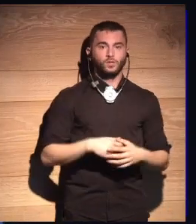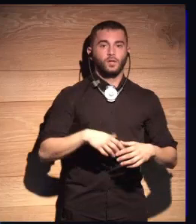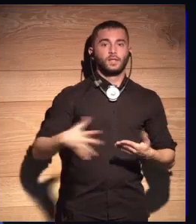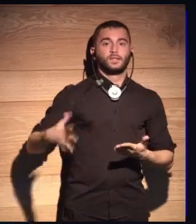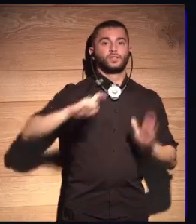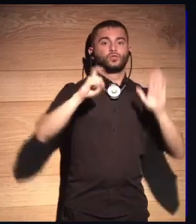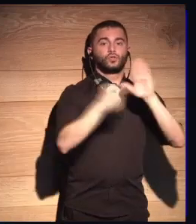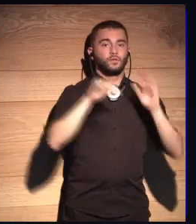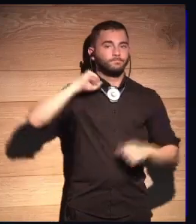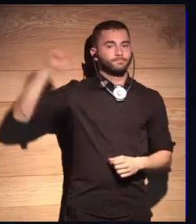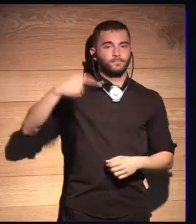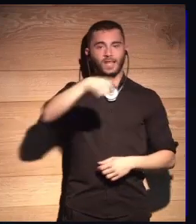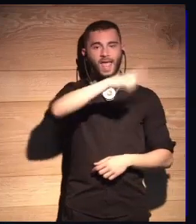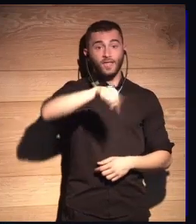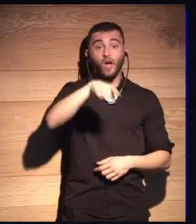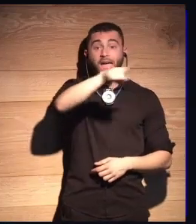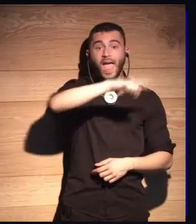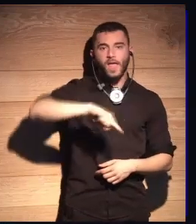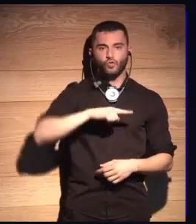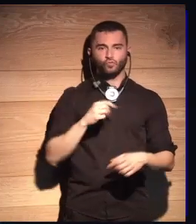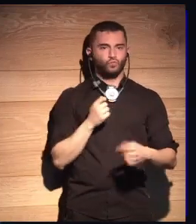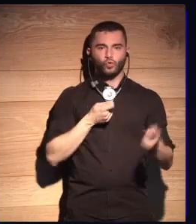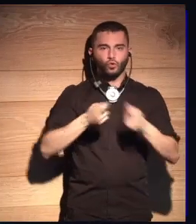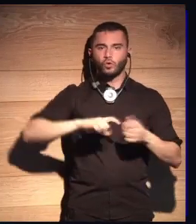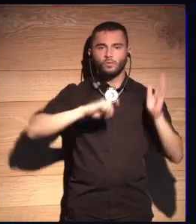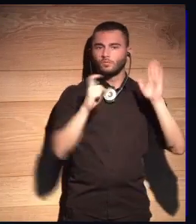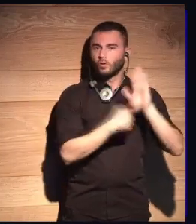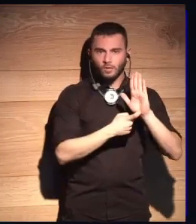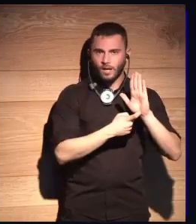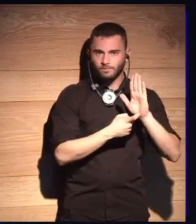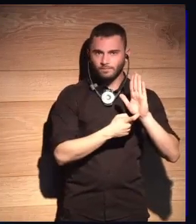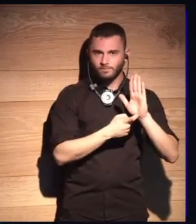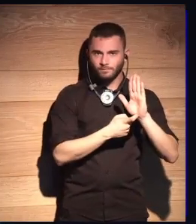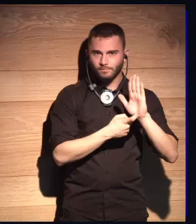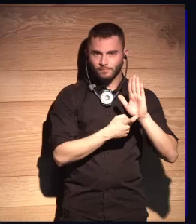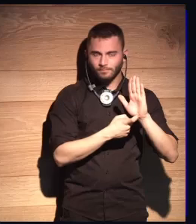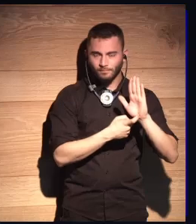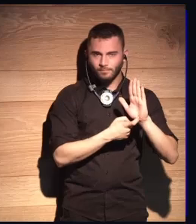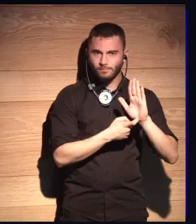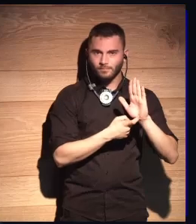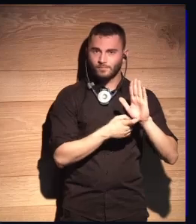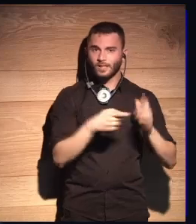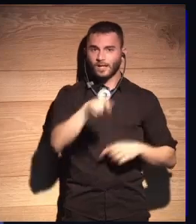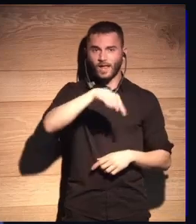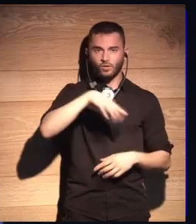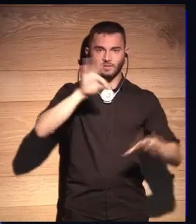complete sovereignty in the purest sense of sovereignty, that actually they can take these decisions which actually influence the rest of